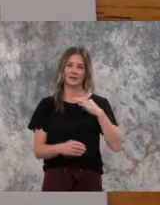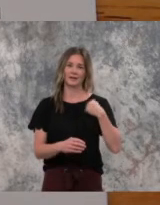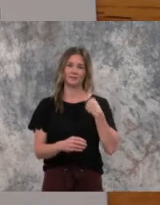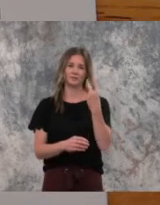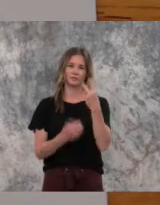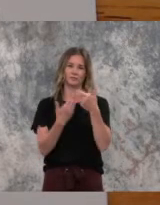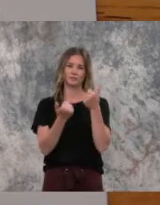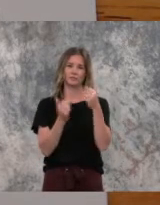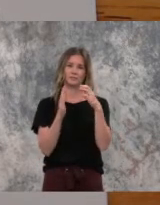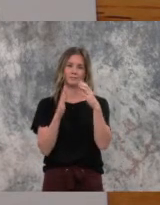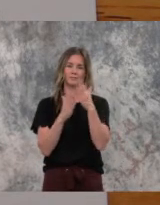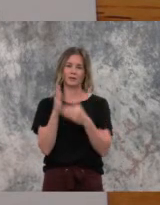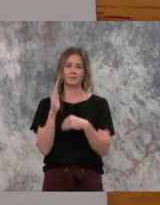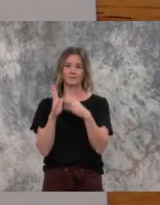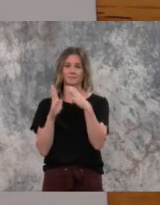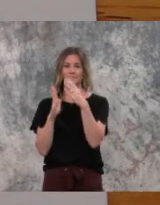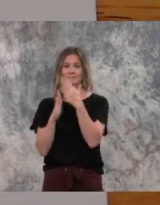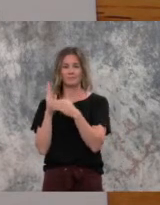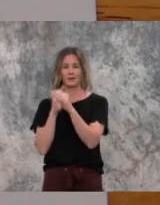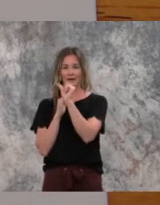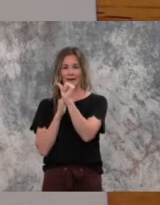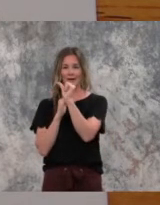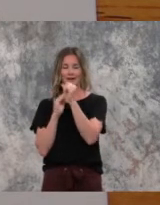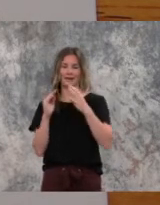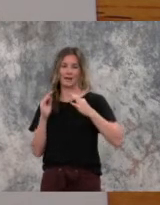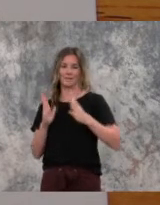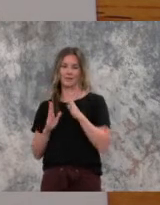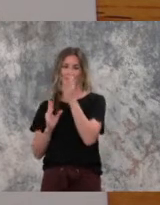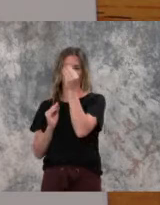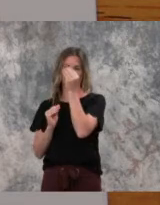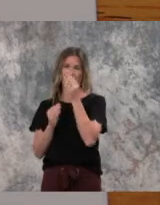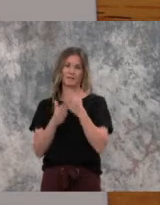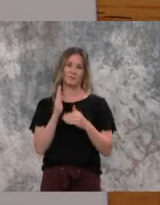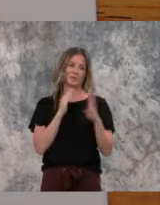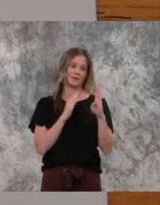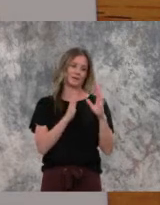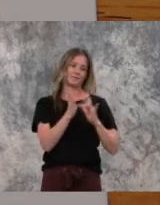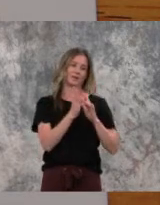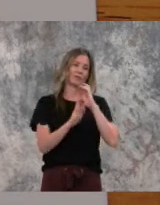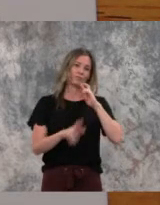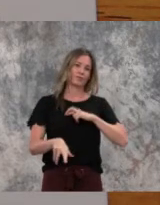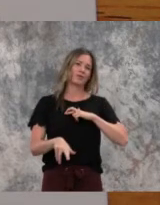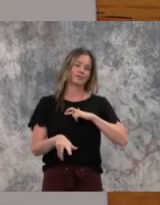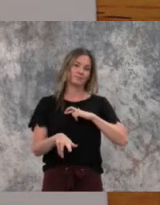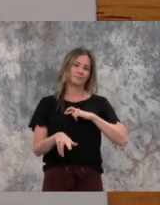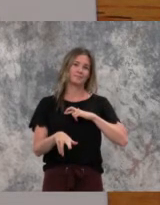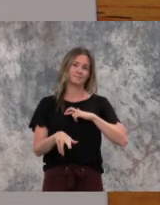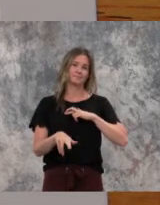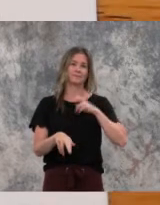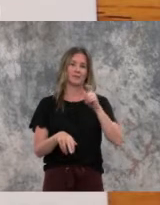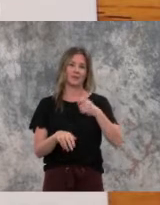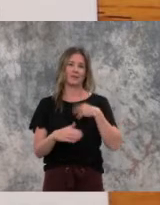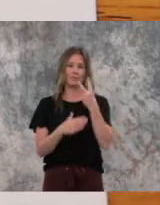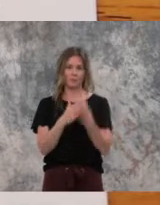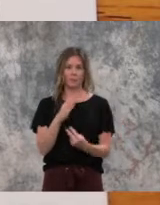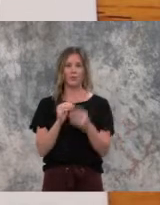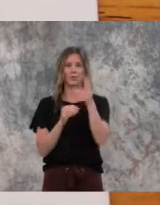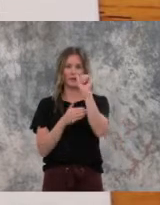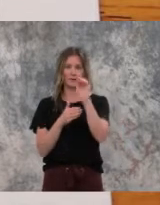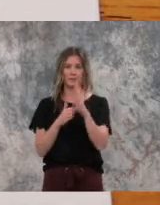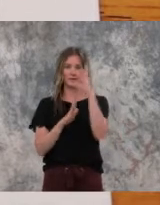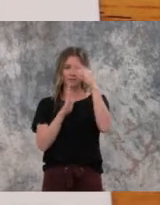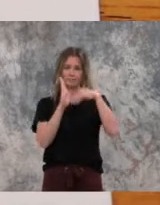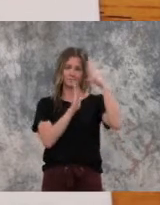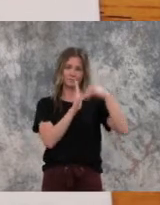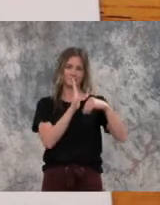The AISH application has two parts. Part A is the applicant's information and Part B is a medical report. You will need to